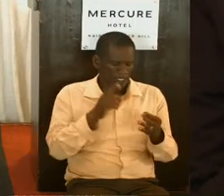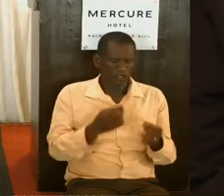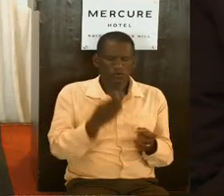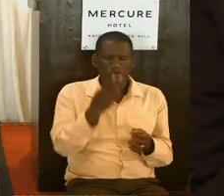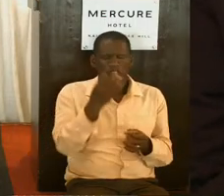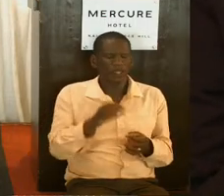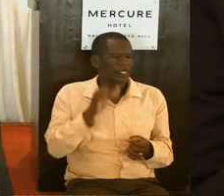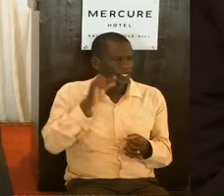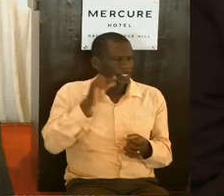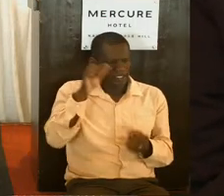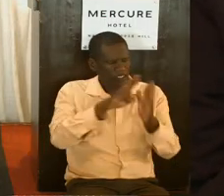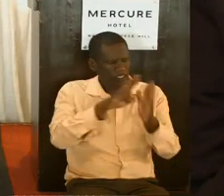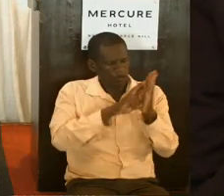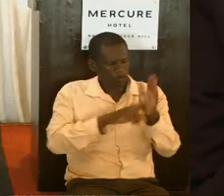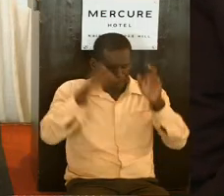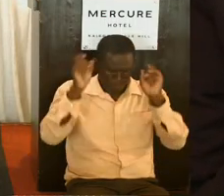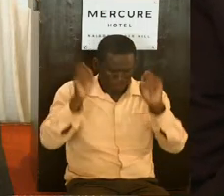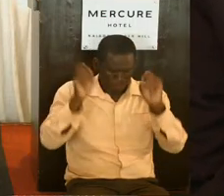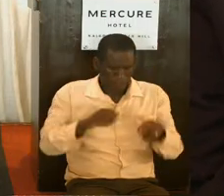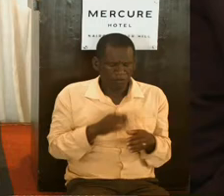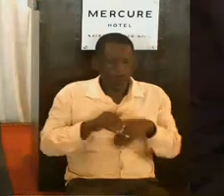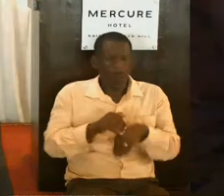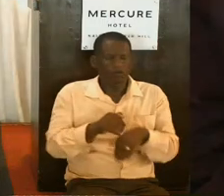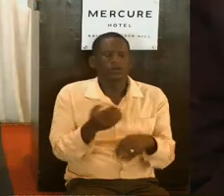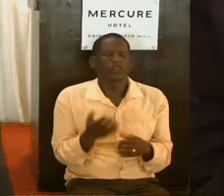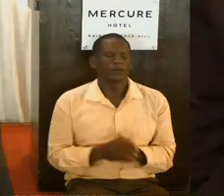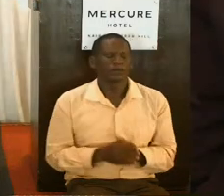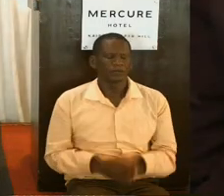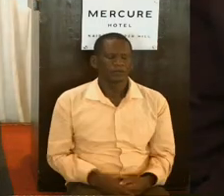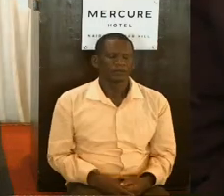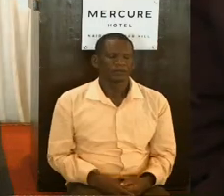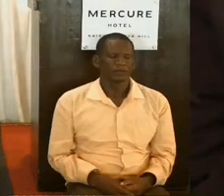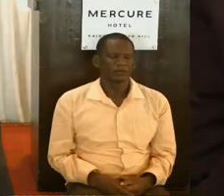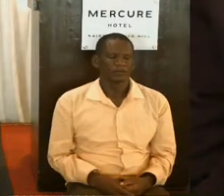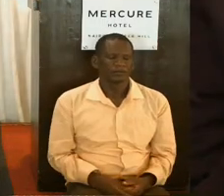thirds gender rule must be complied with